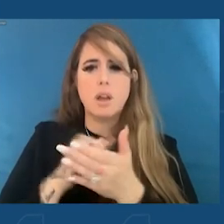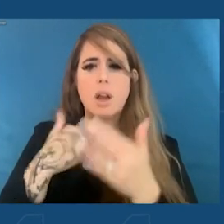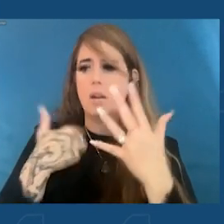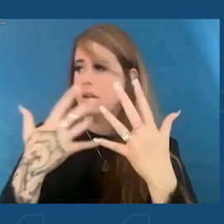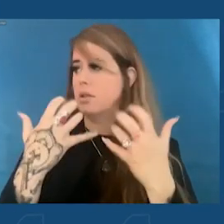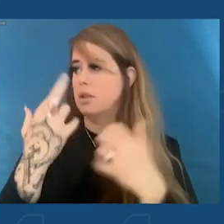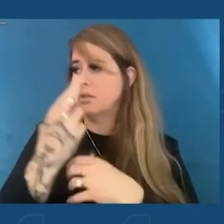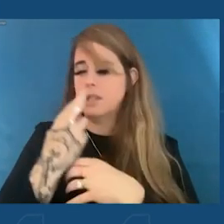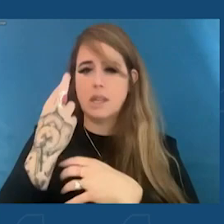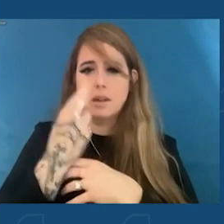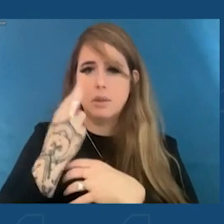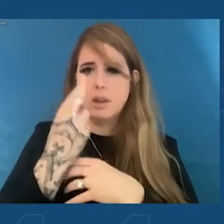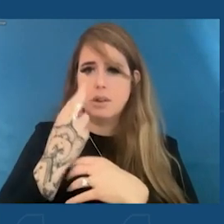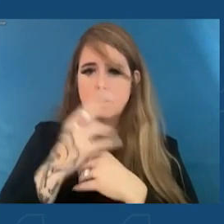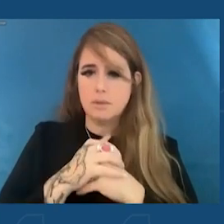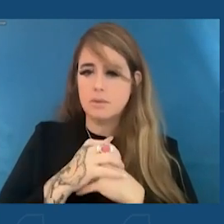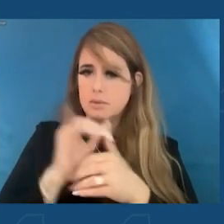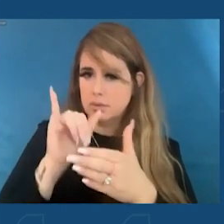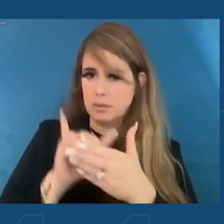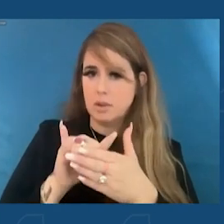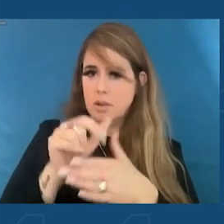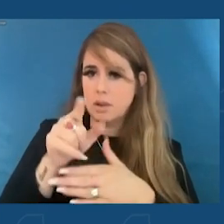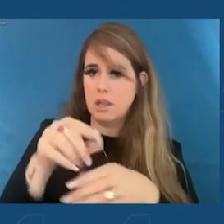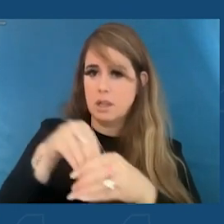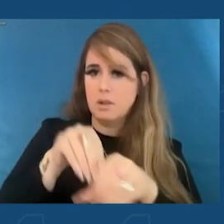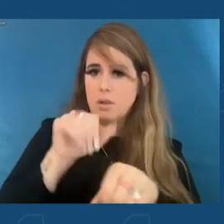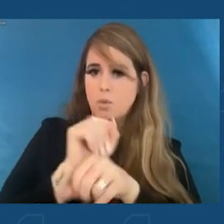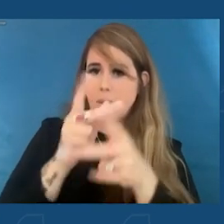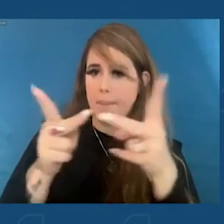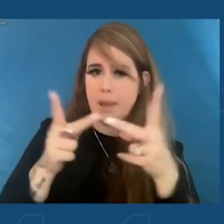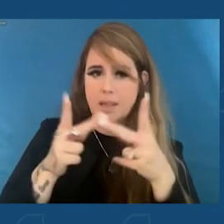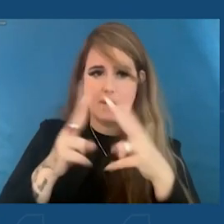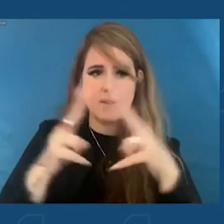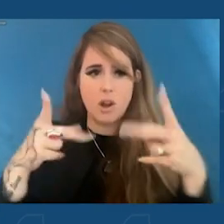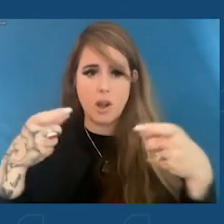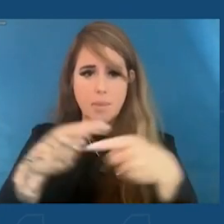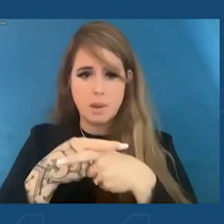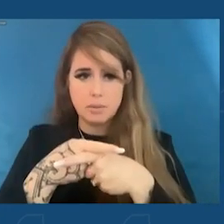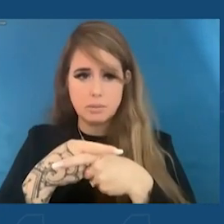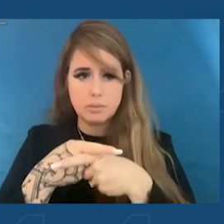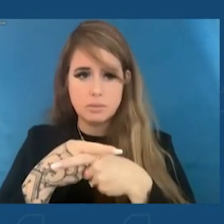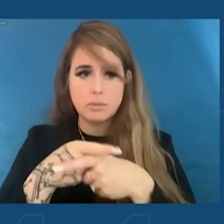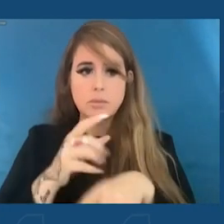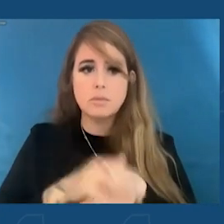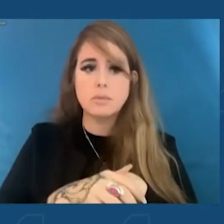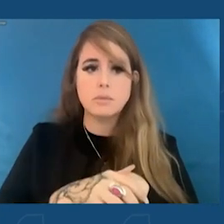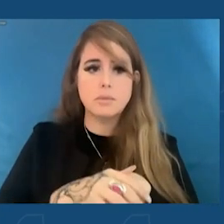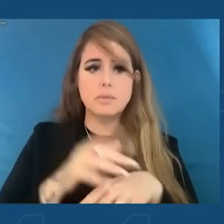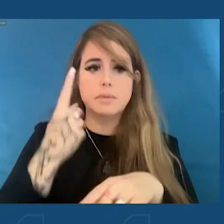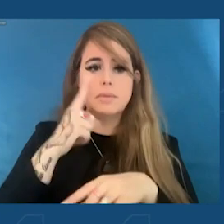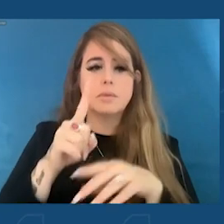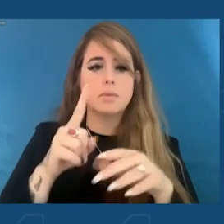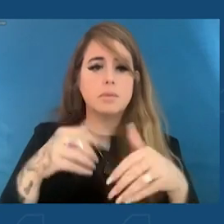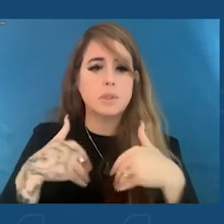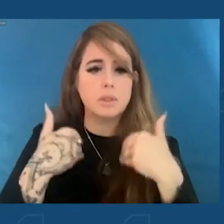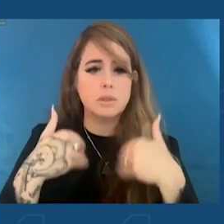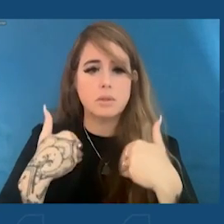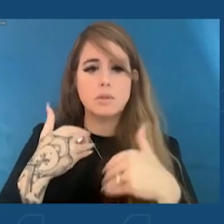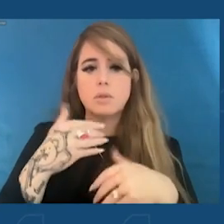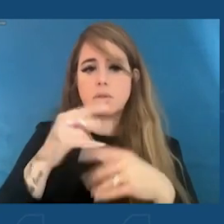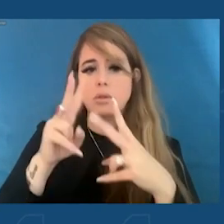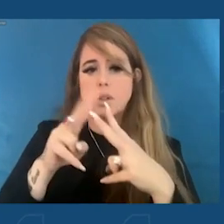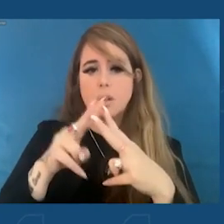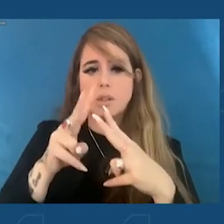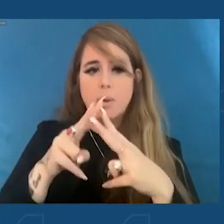that entrance into the workplace is very complicated these days for young couples. And many of the young couples,